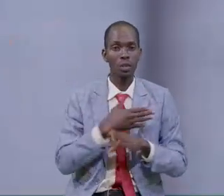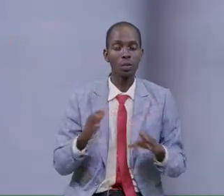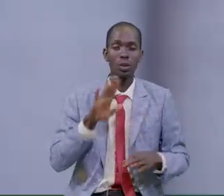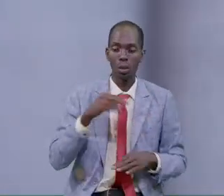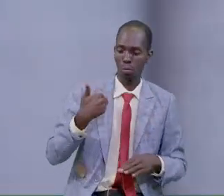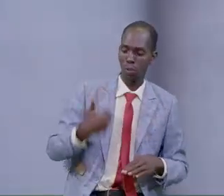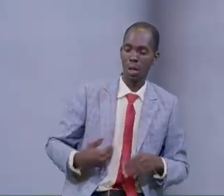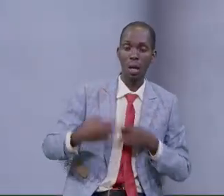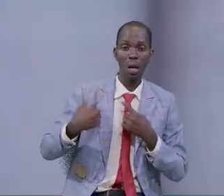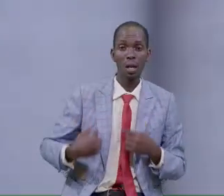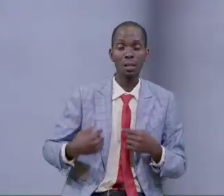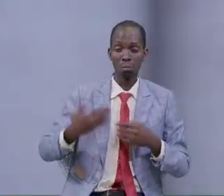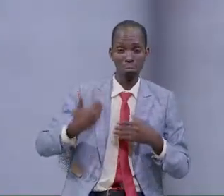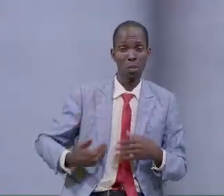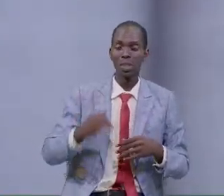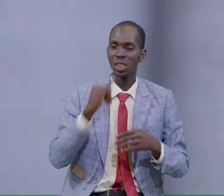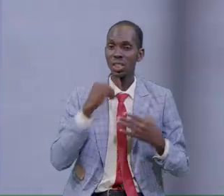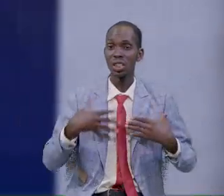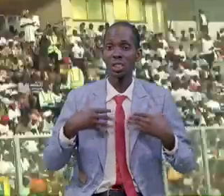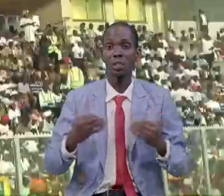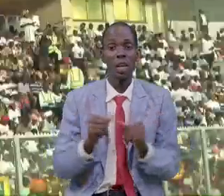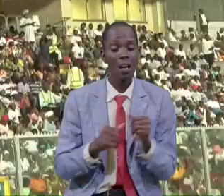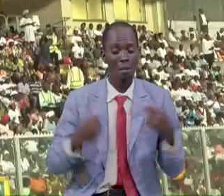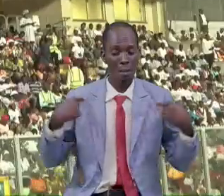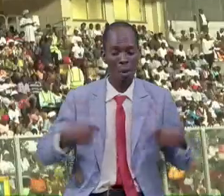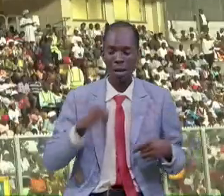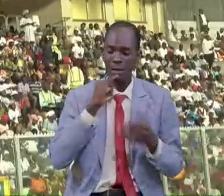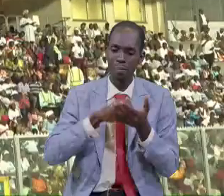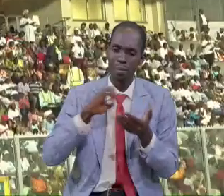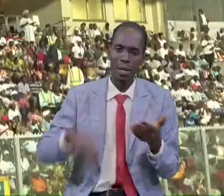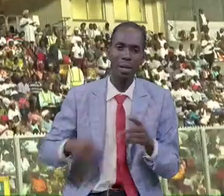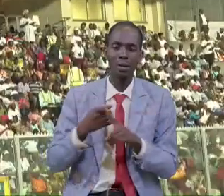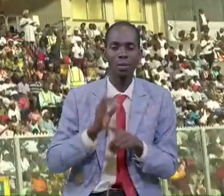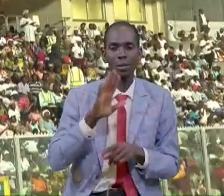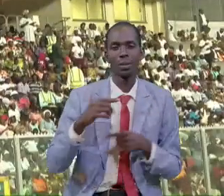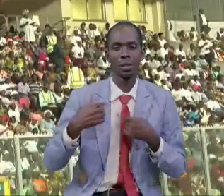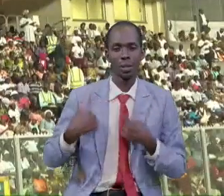Every pain is taken away from your heart.